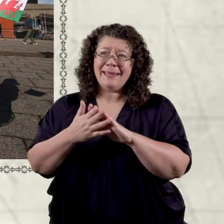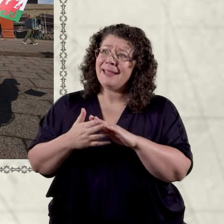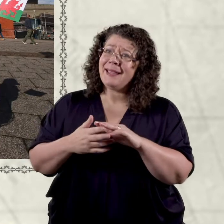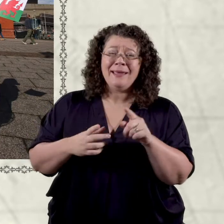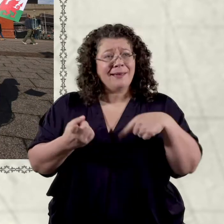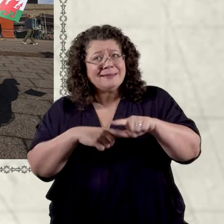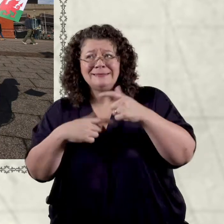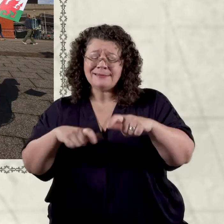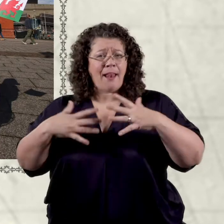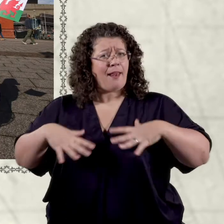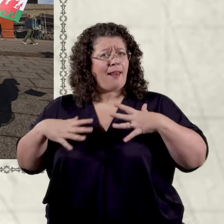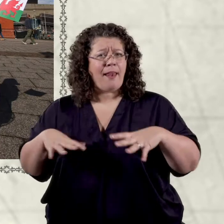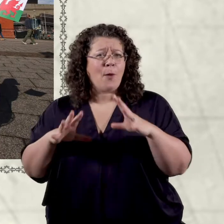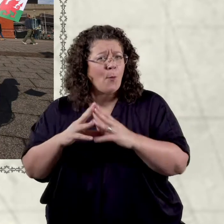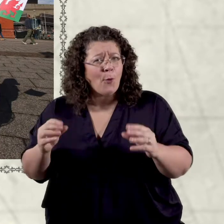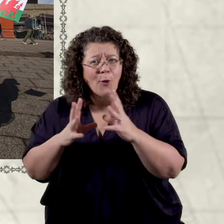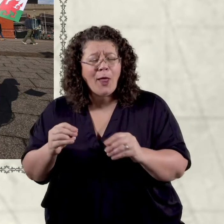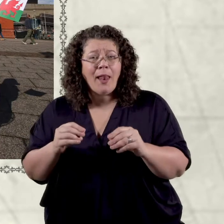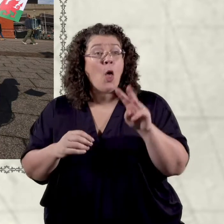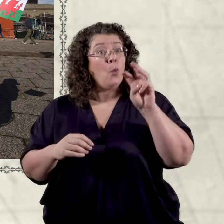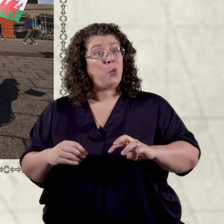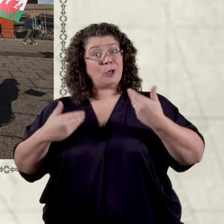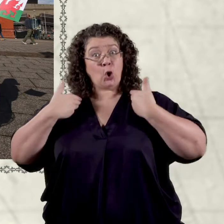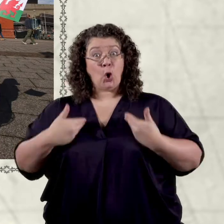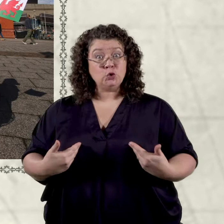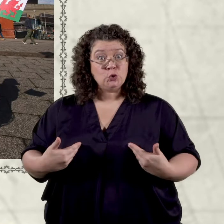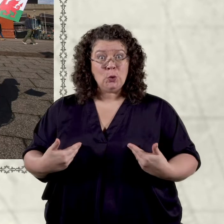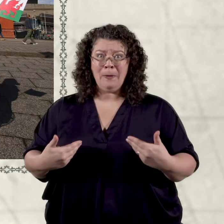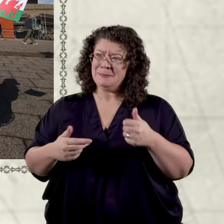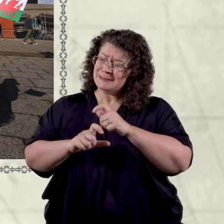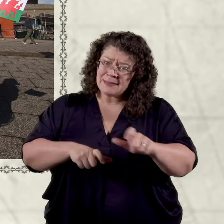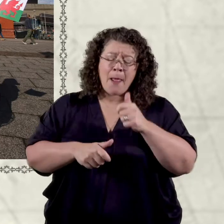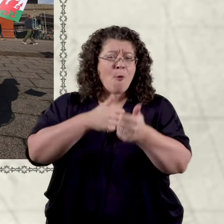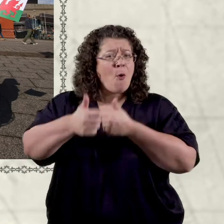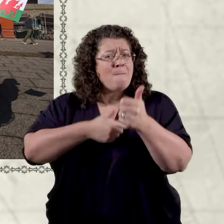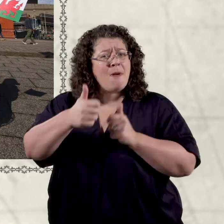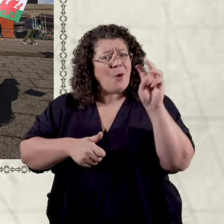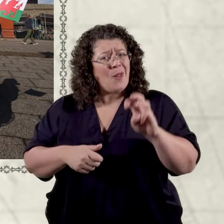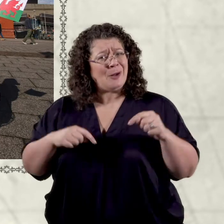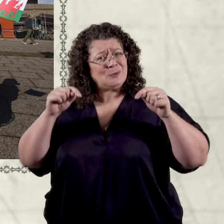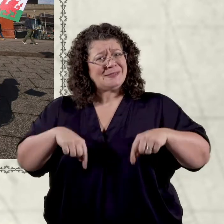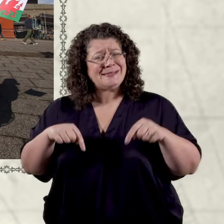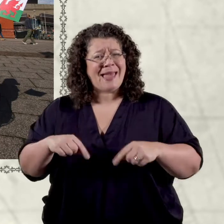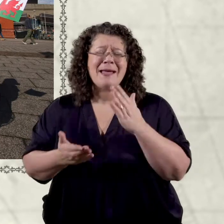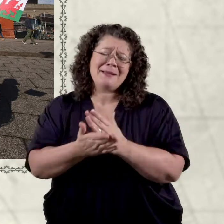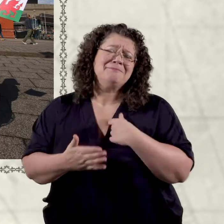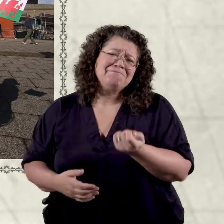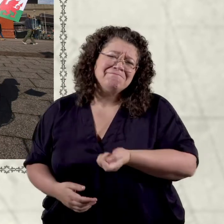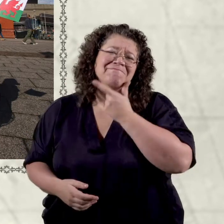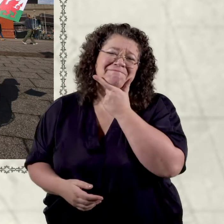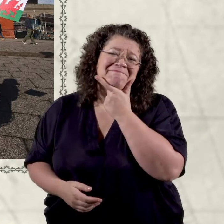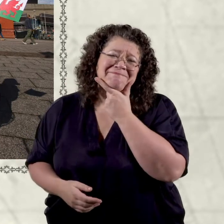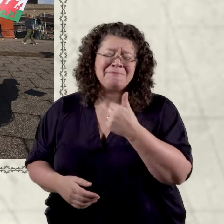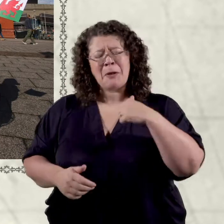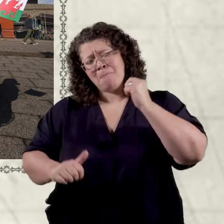dress in wool and that the Welsh costume is still so popular in Wales today. It makes me smile. I'm so